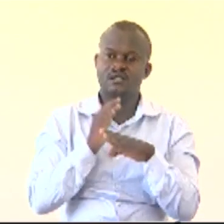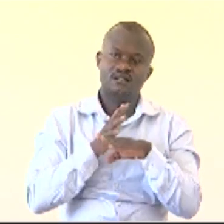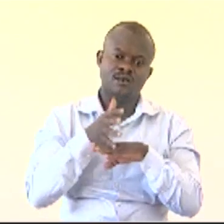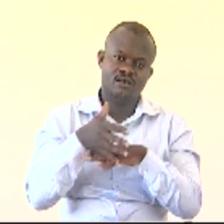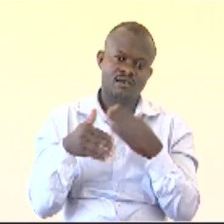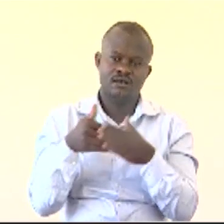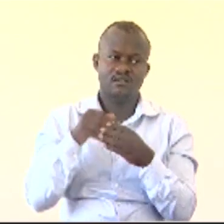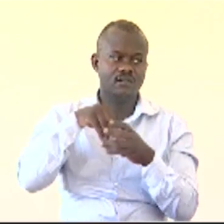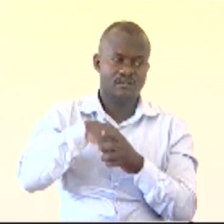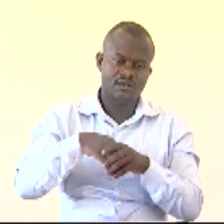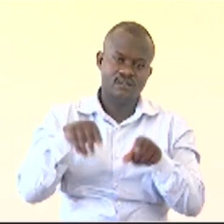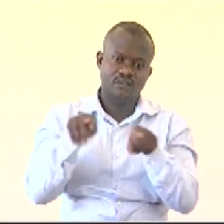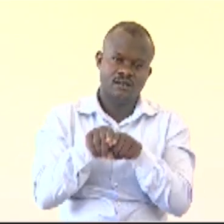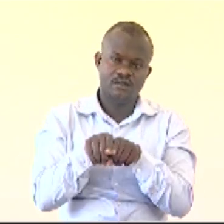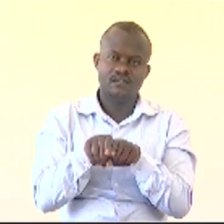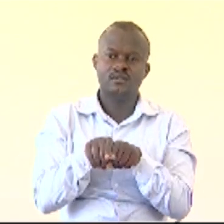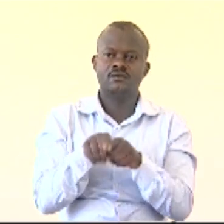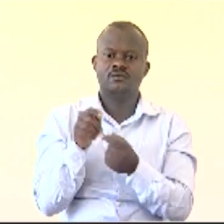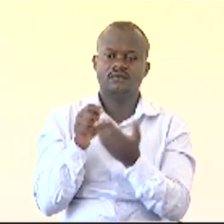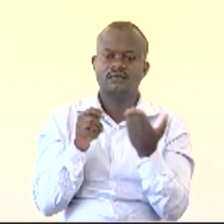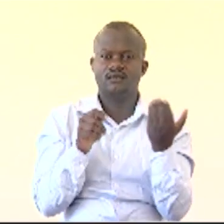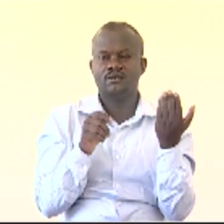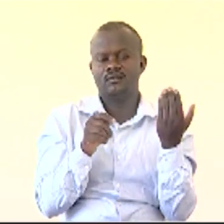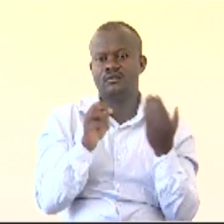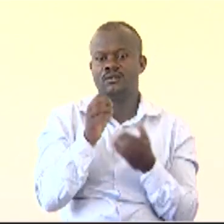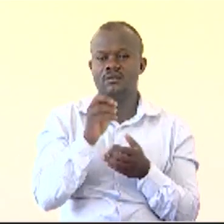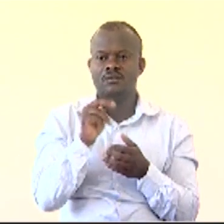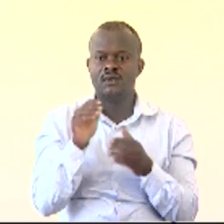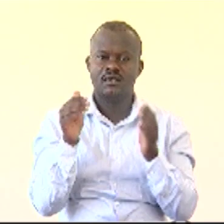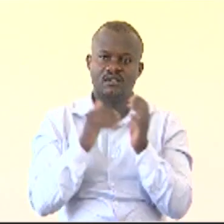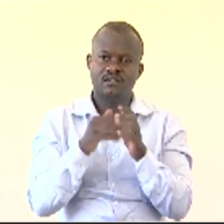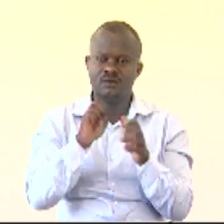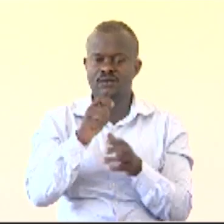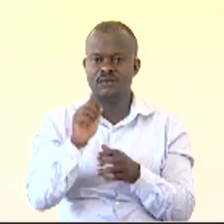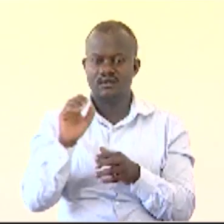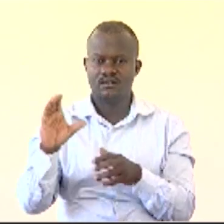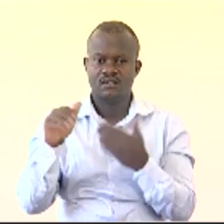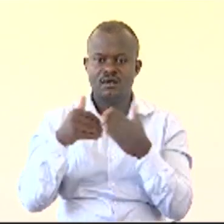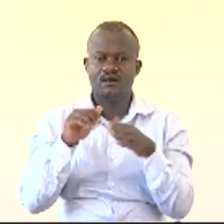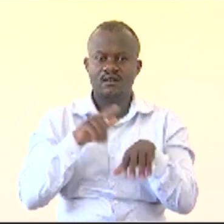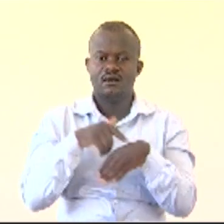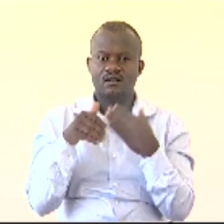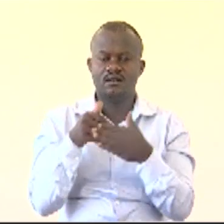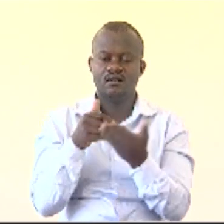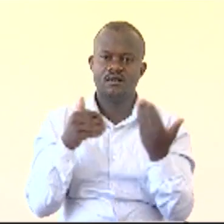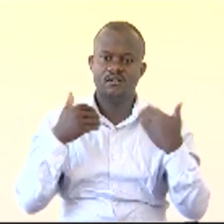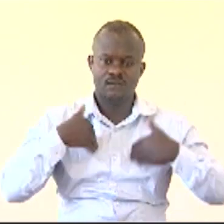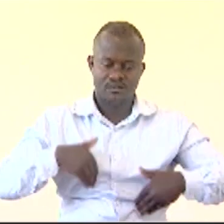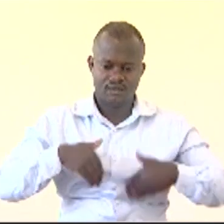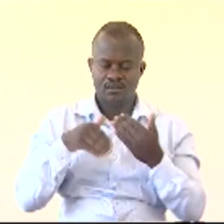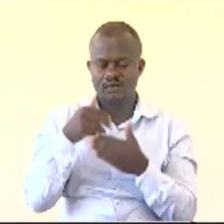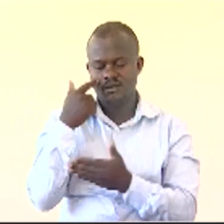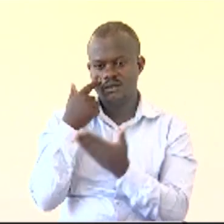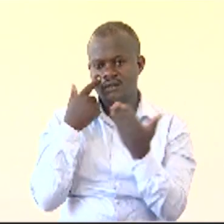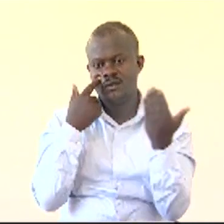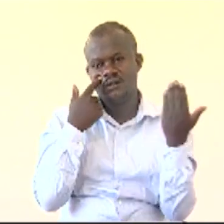during the ceremonies of the burials, the mourners and etc., when you're in direct contact with those bodies that of a person that has been died of Ebola,